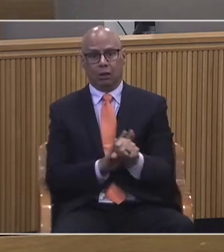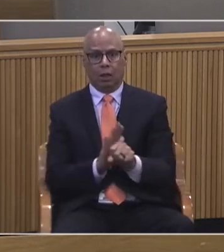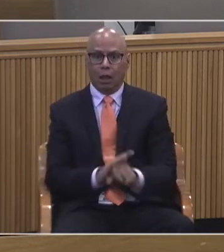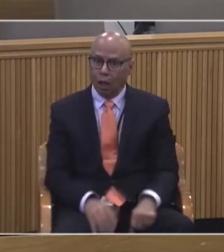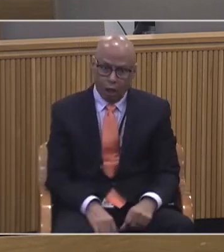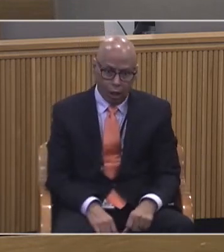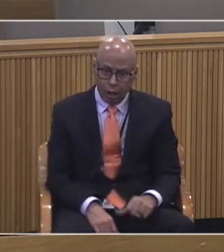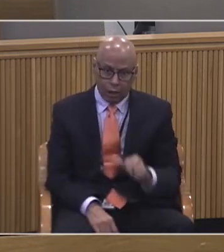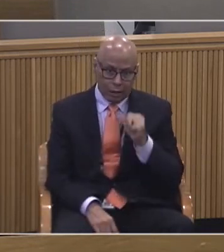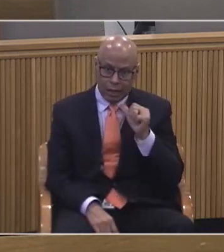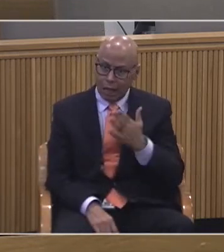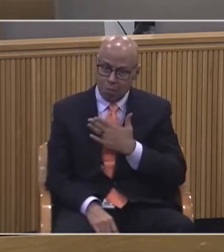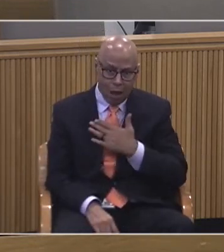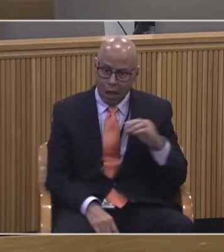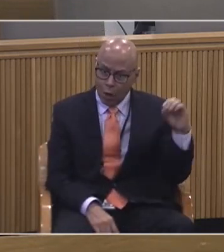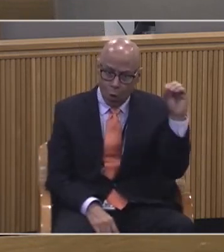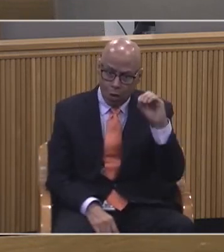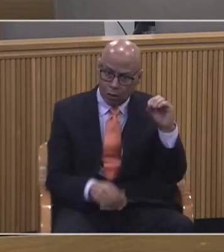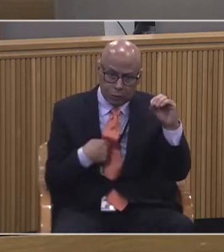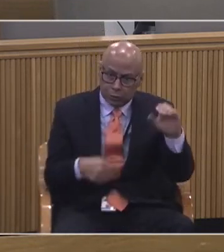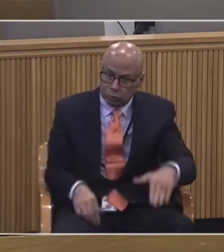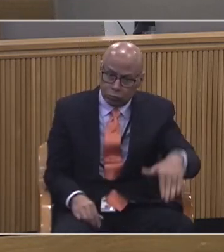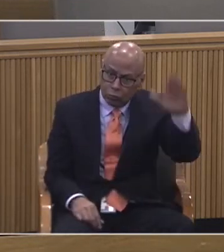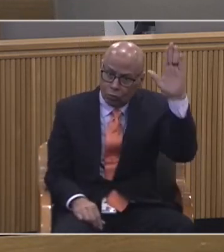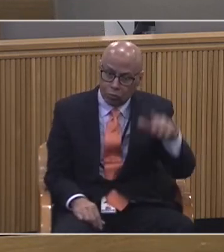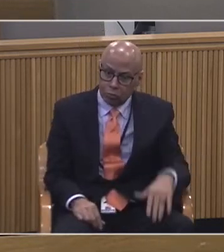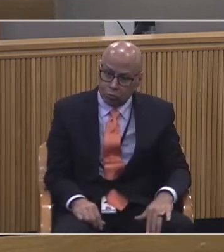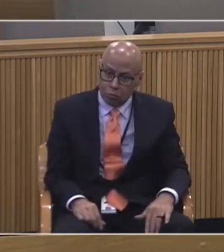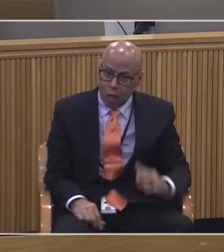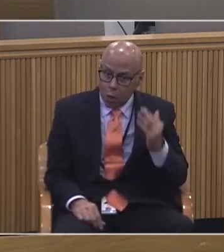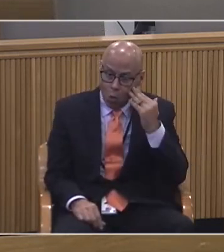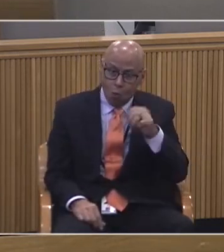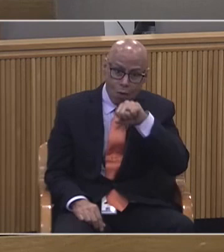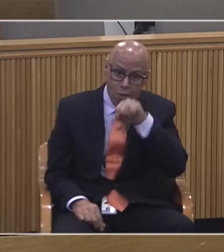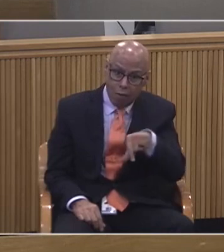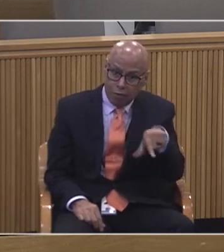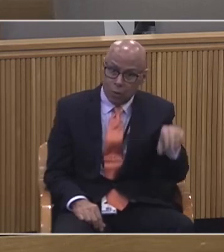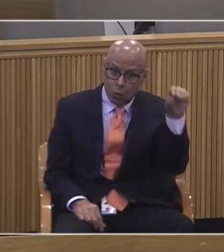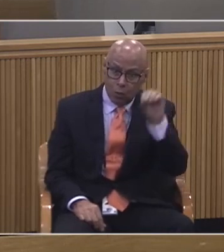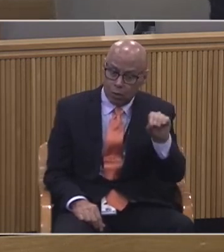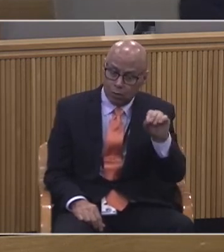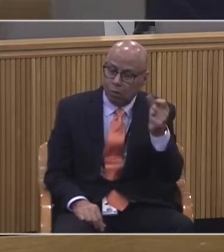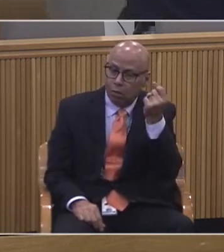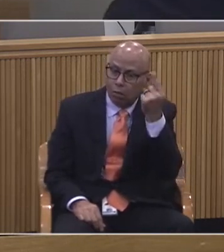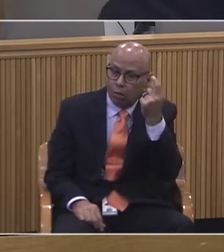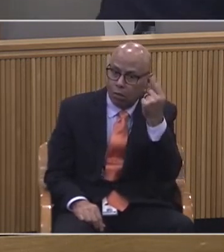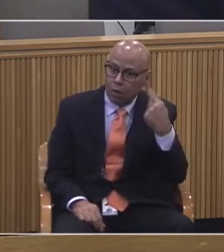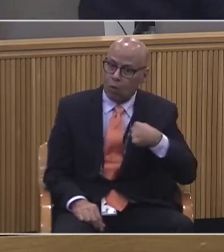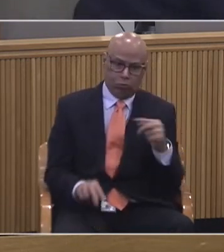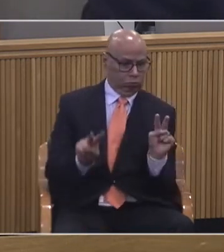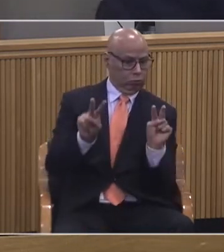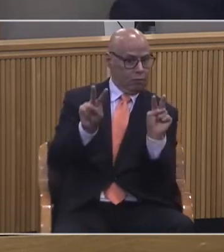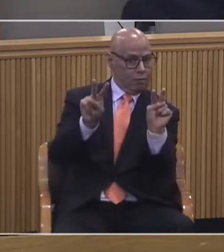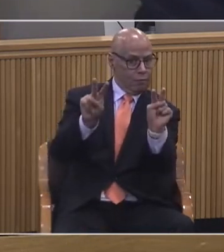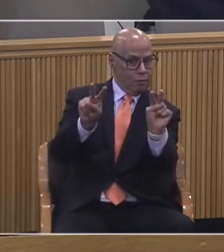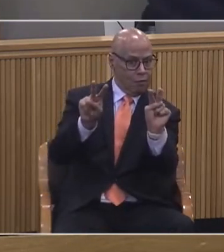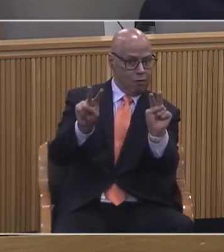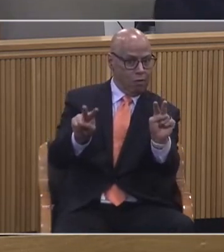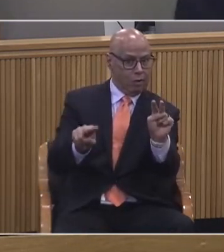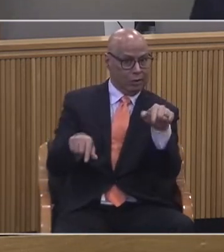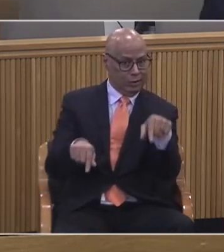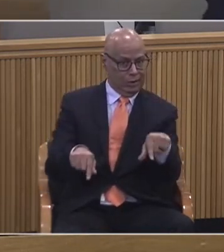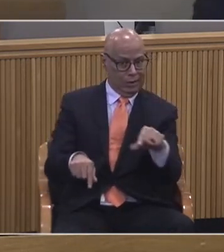the Oregon I was raised in, know, and love. However, we are looking forward to the